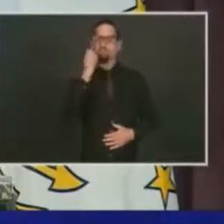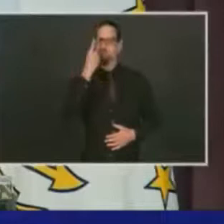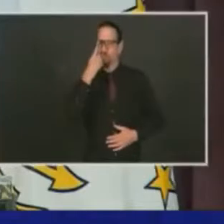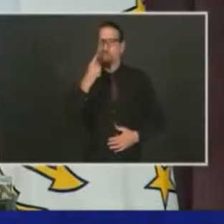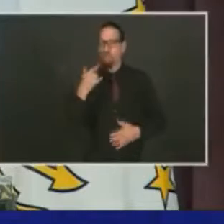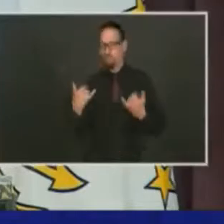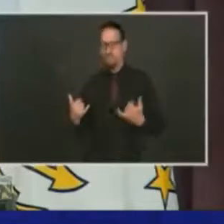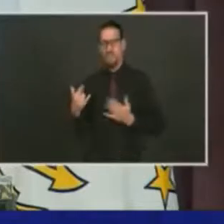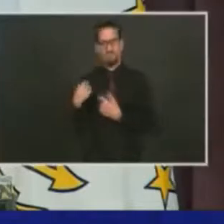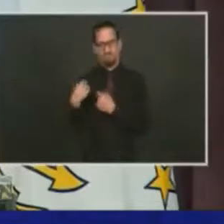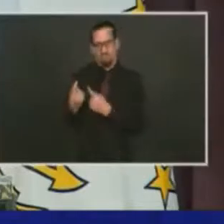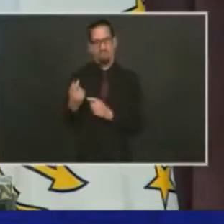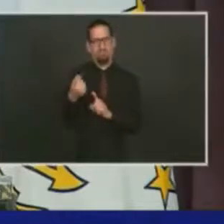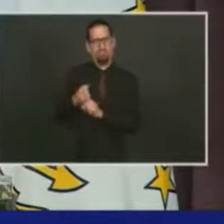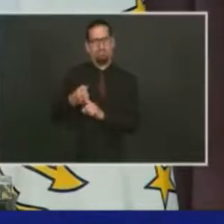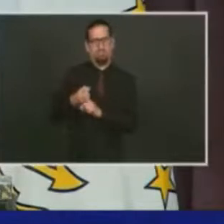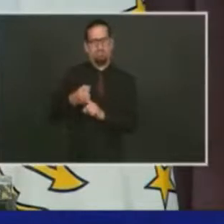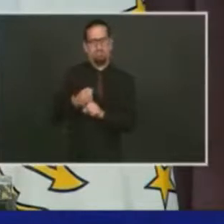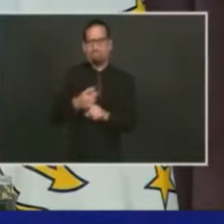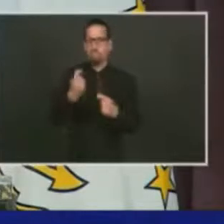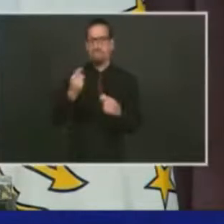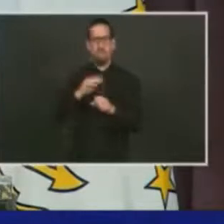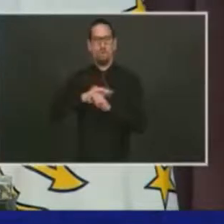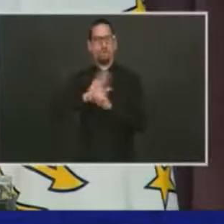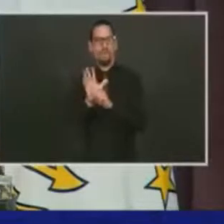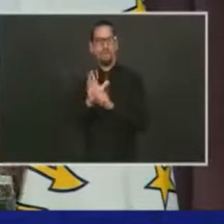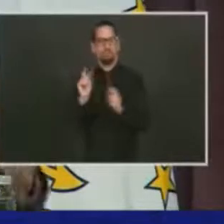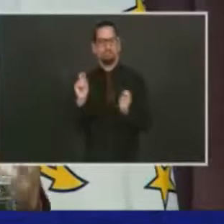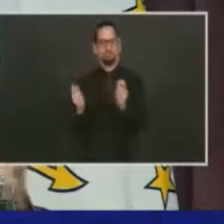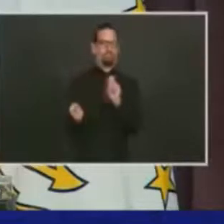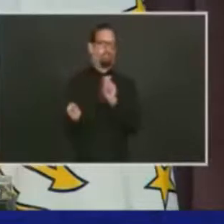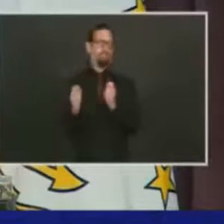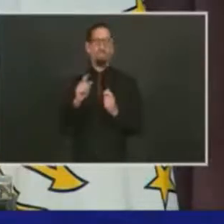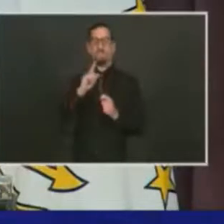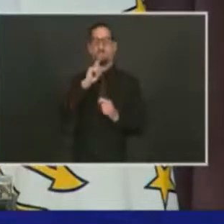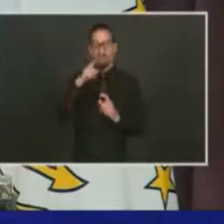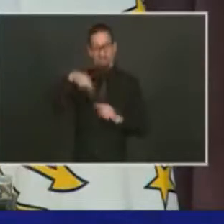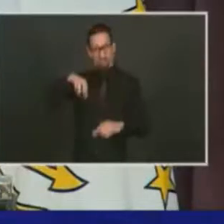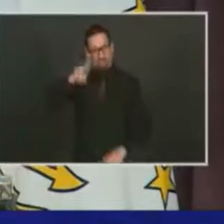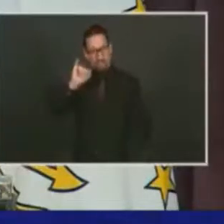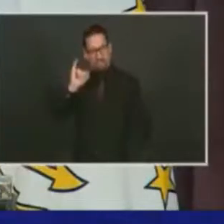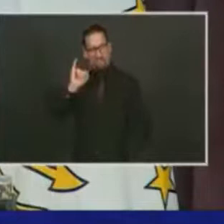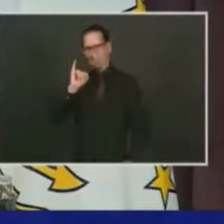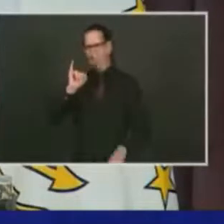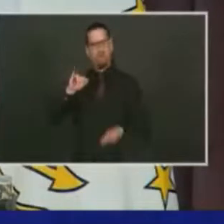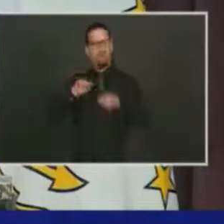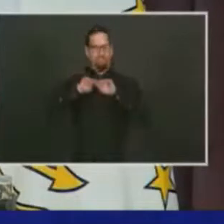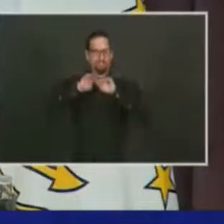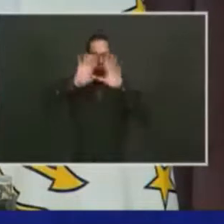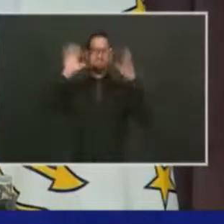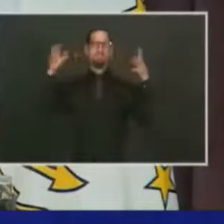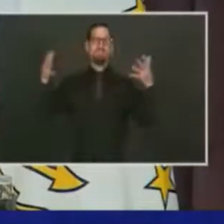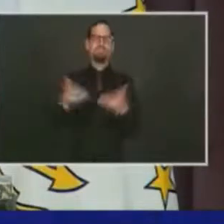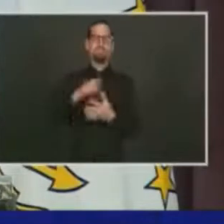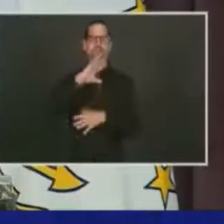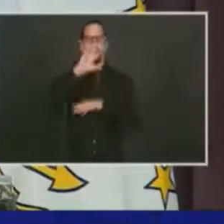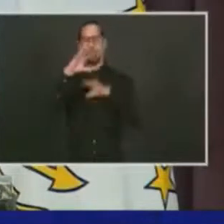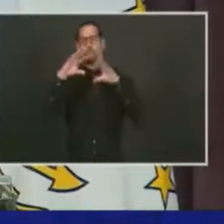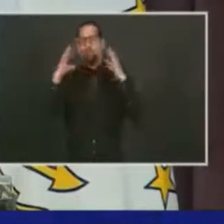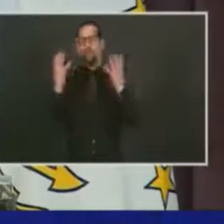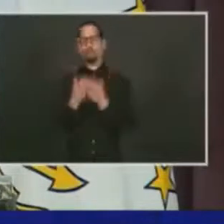coronavirus all across America, all across the world, actually. We're kind of entering a different phase. Cases are going up. We're coming